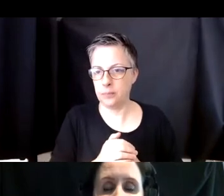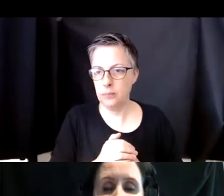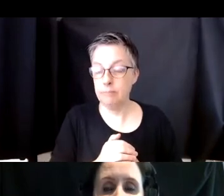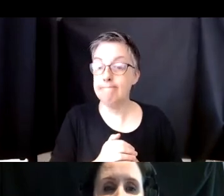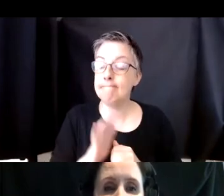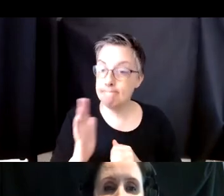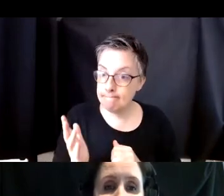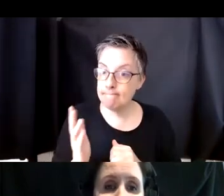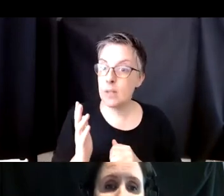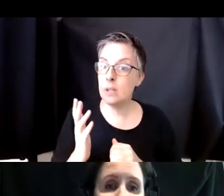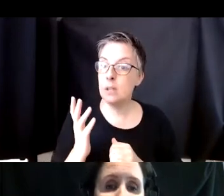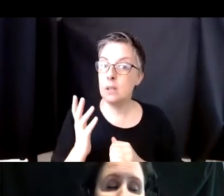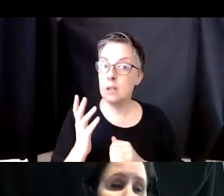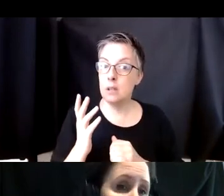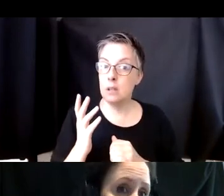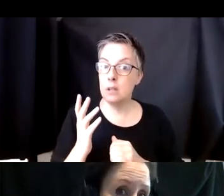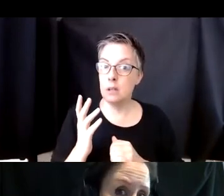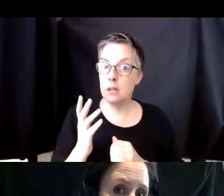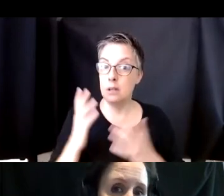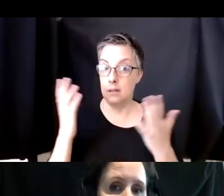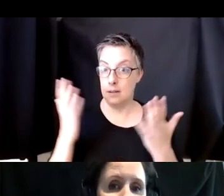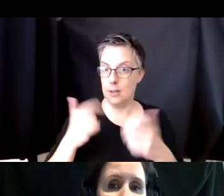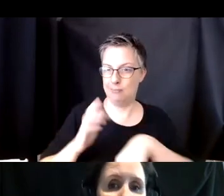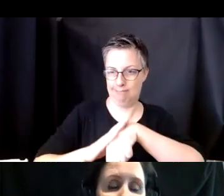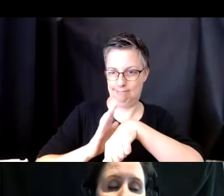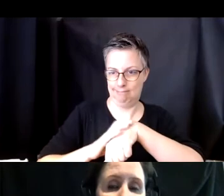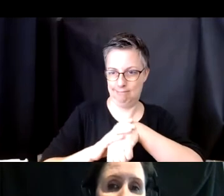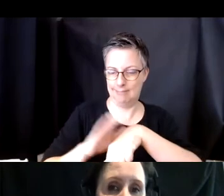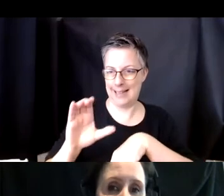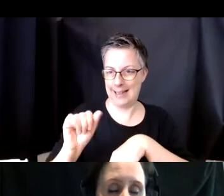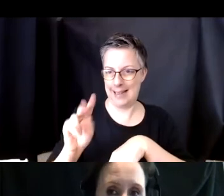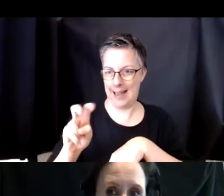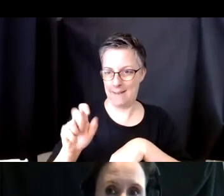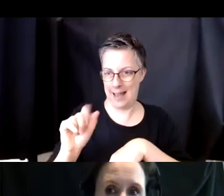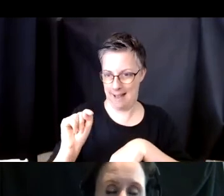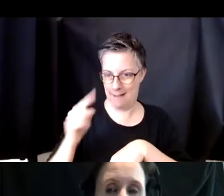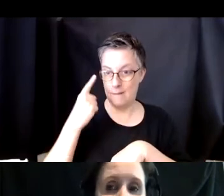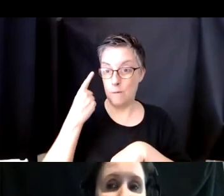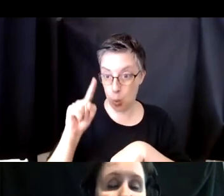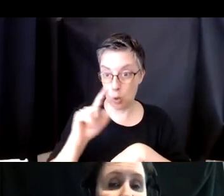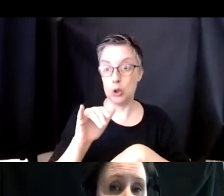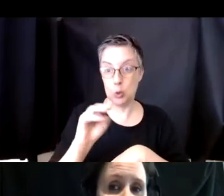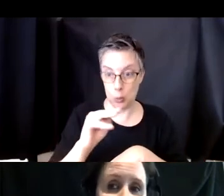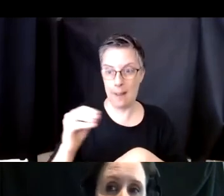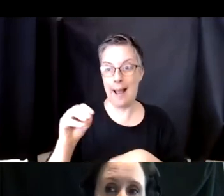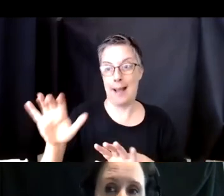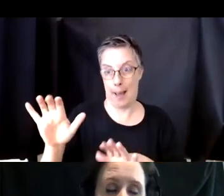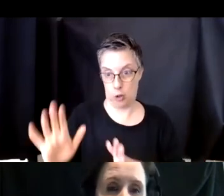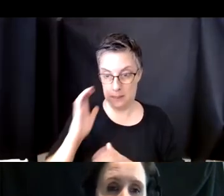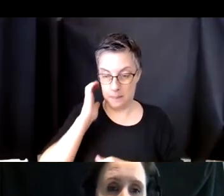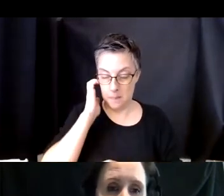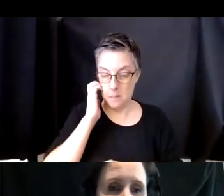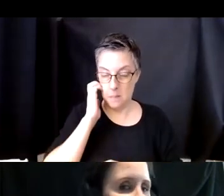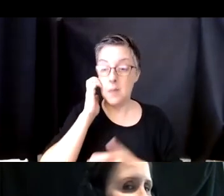Now, here is a big caveat for Doom and captioning. The video recording